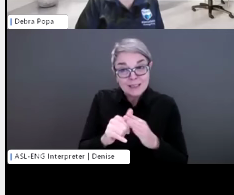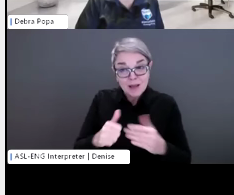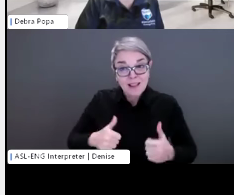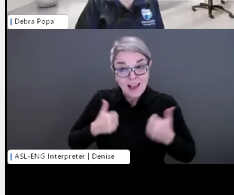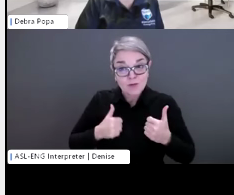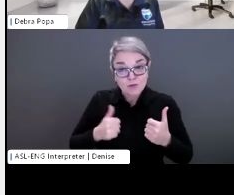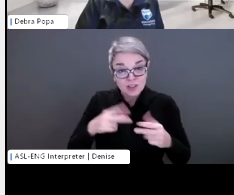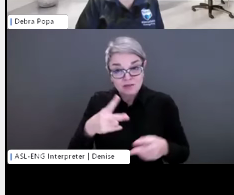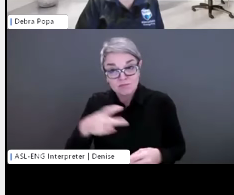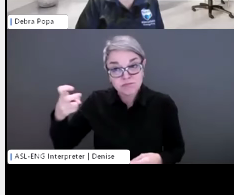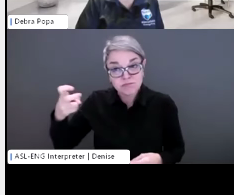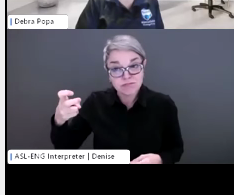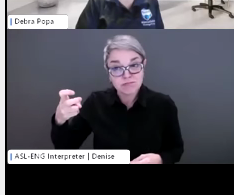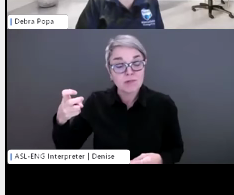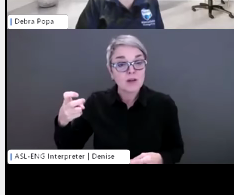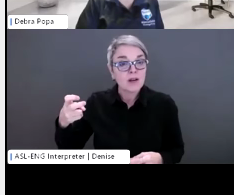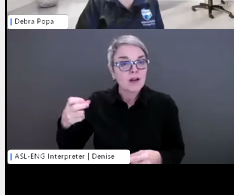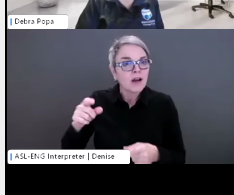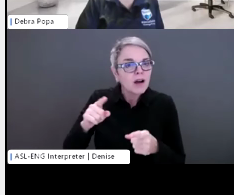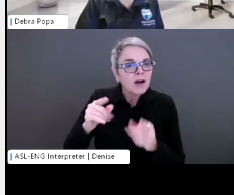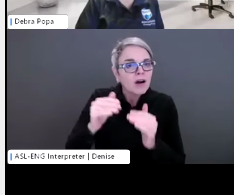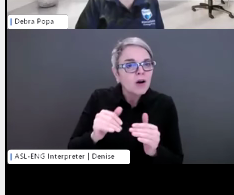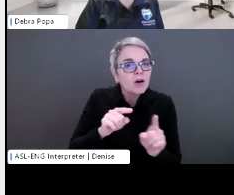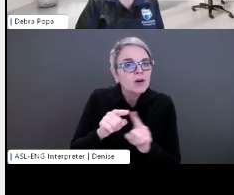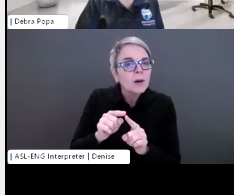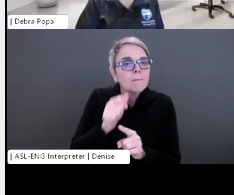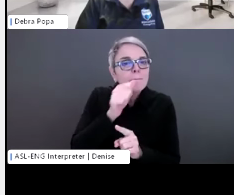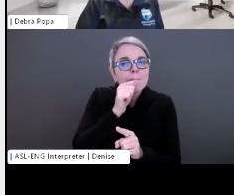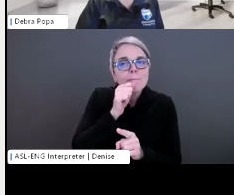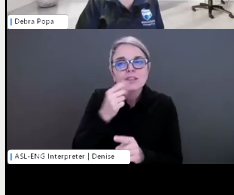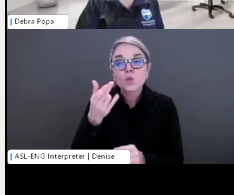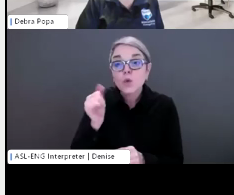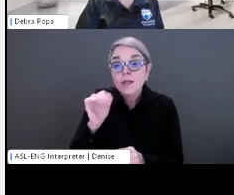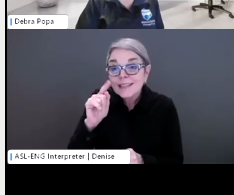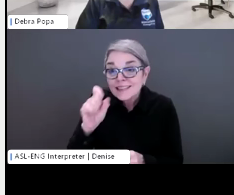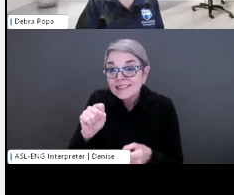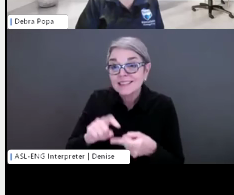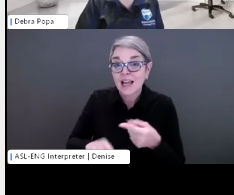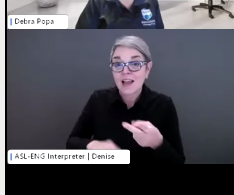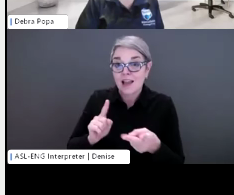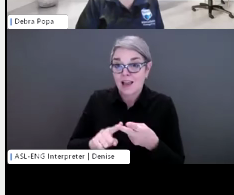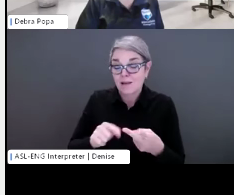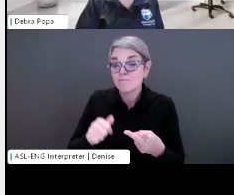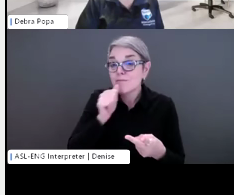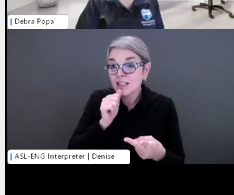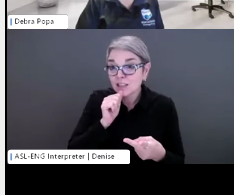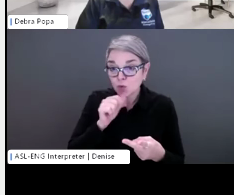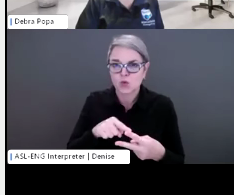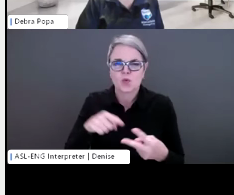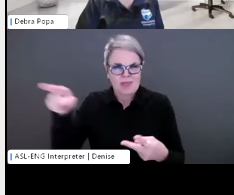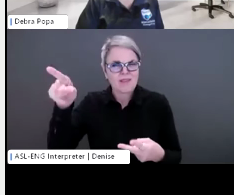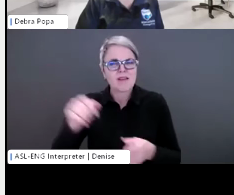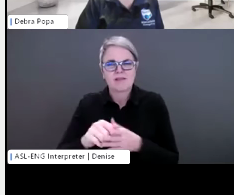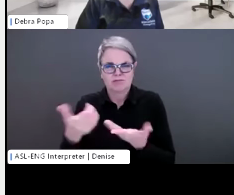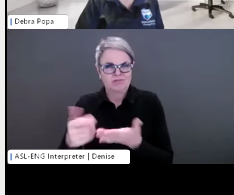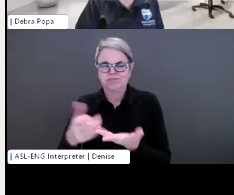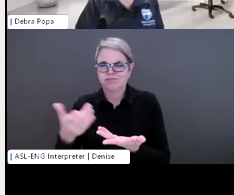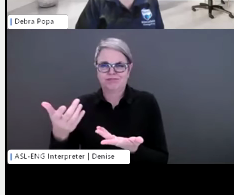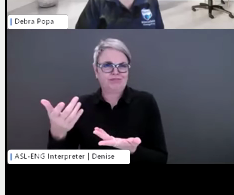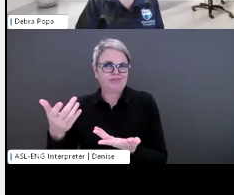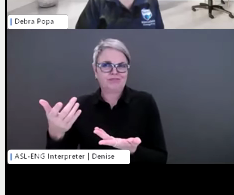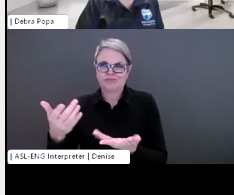also password hints and passwords. Well, that's definitely a privacy breach.